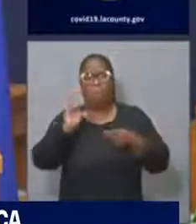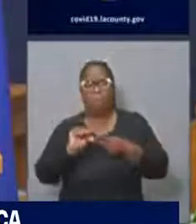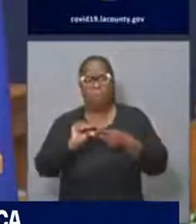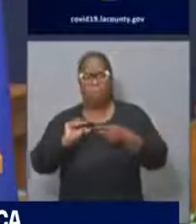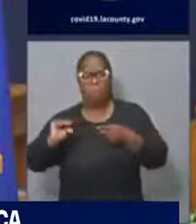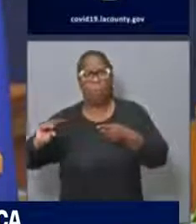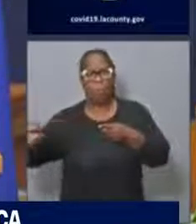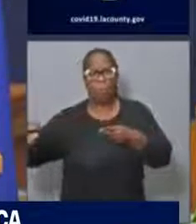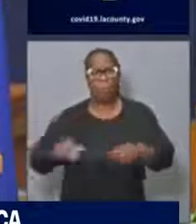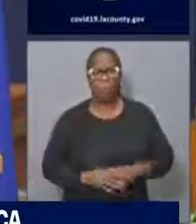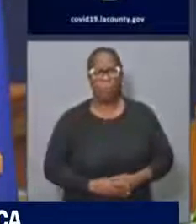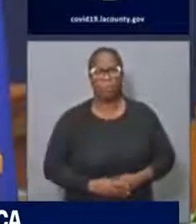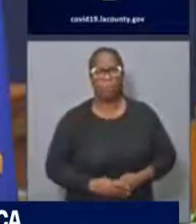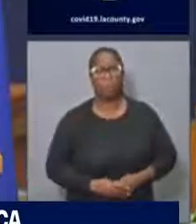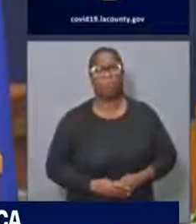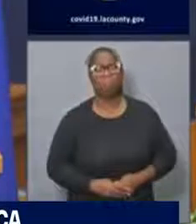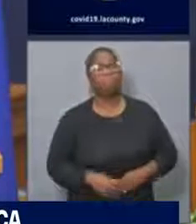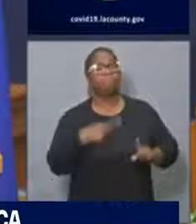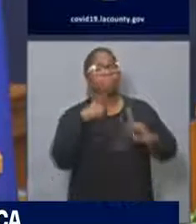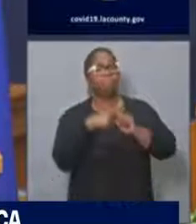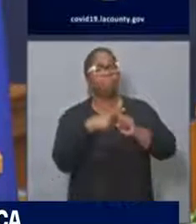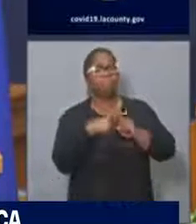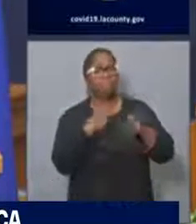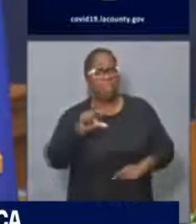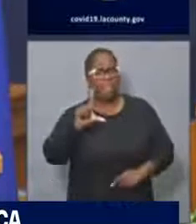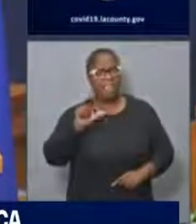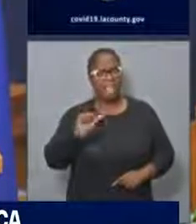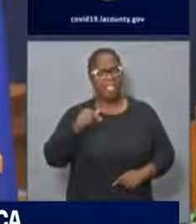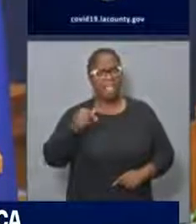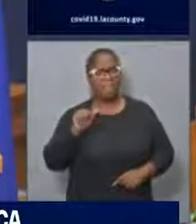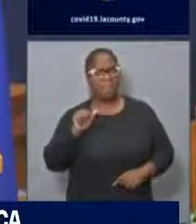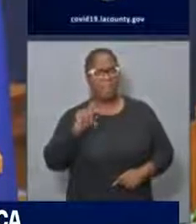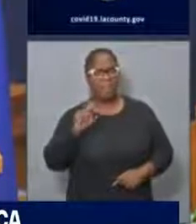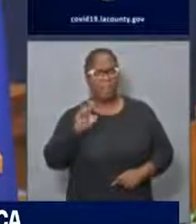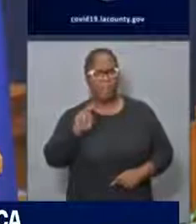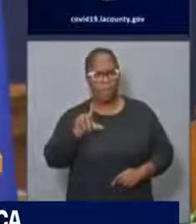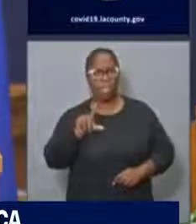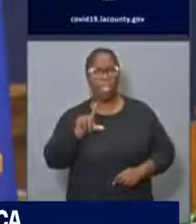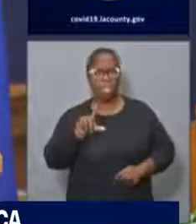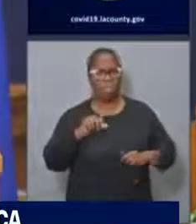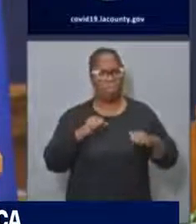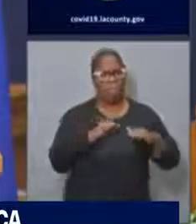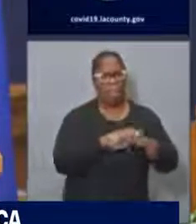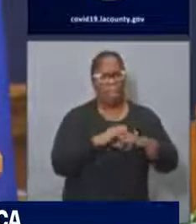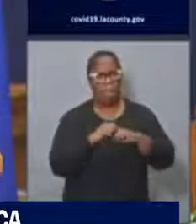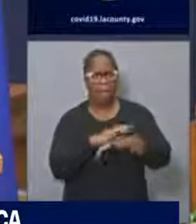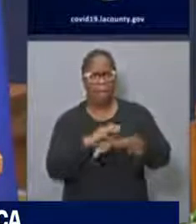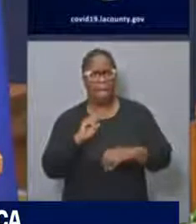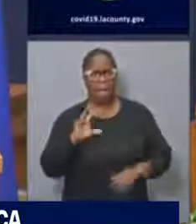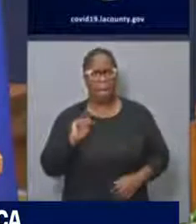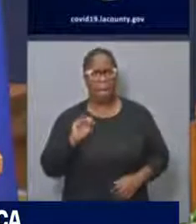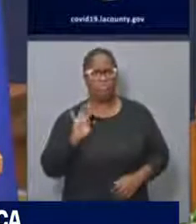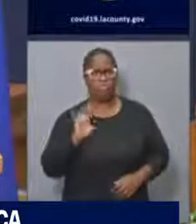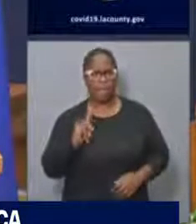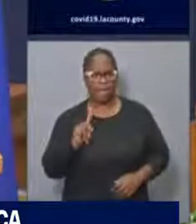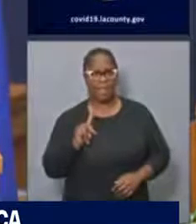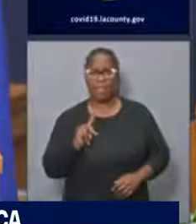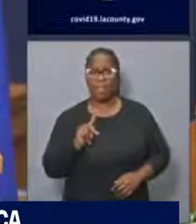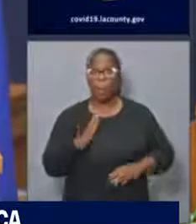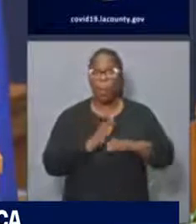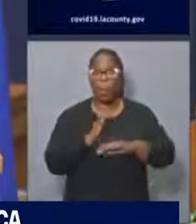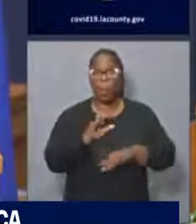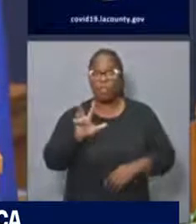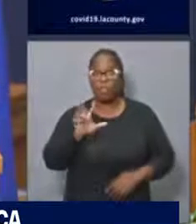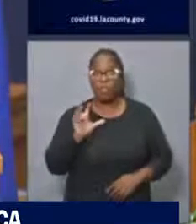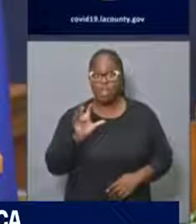I also want to address the COVID-19 outbreak at LA Carroll. Over 300 garment workers have tested positive, and